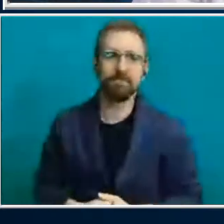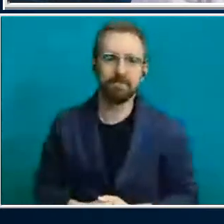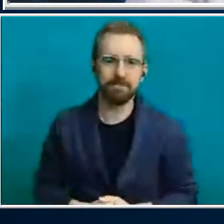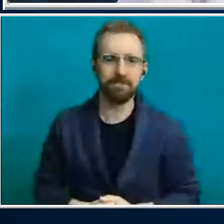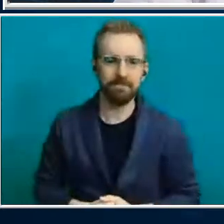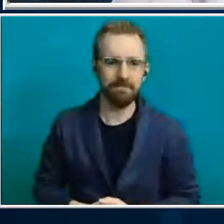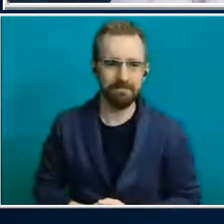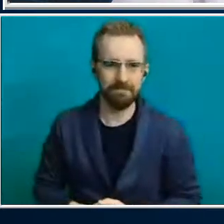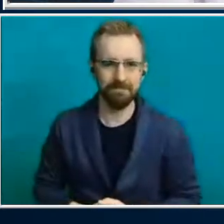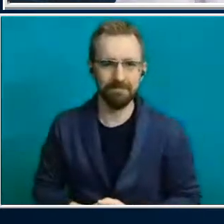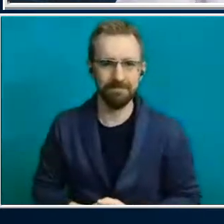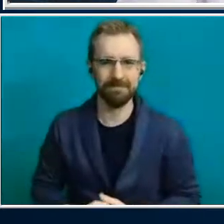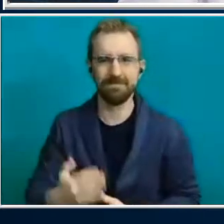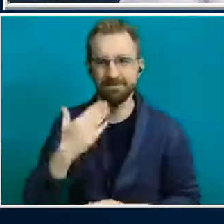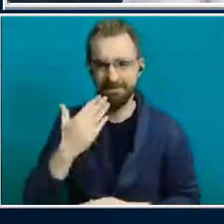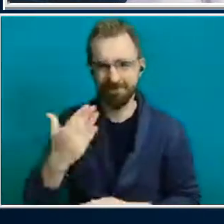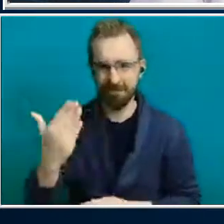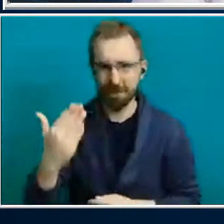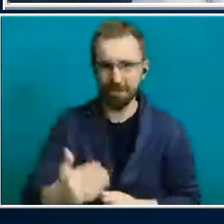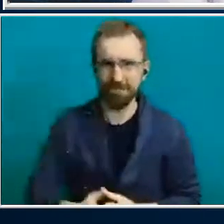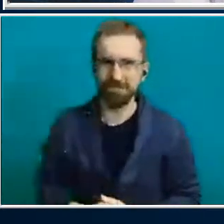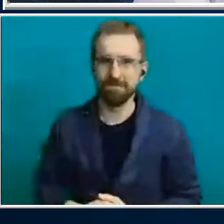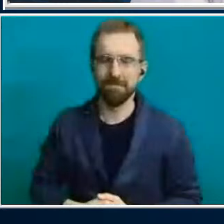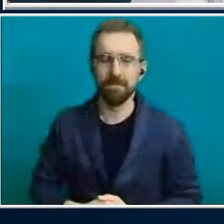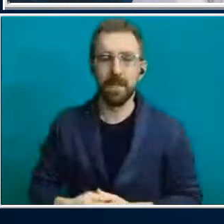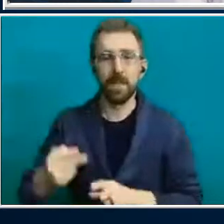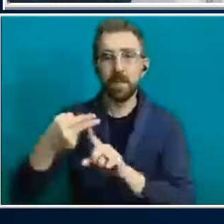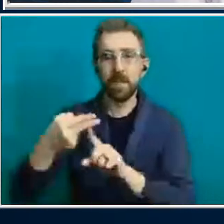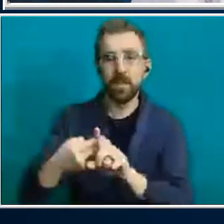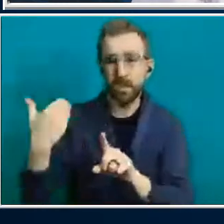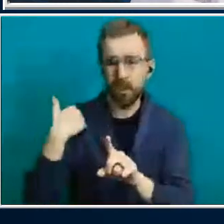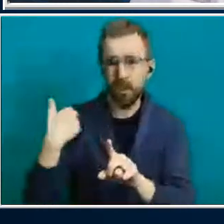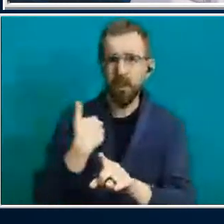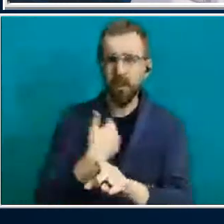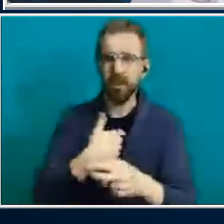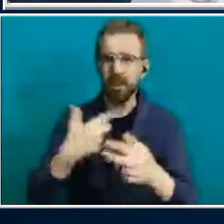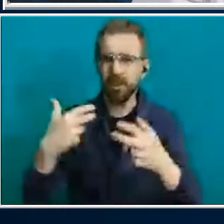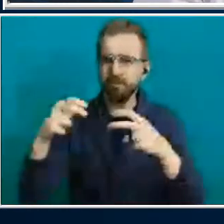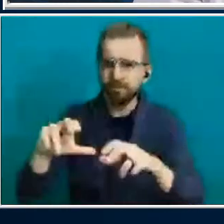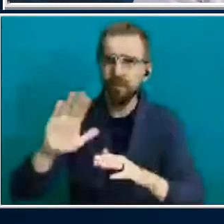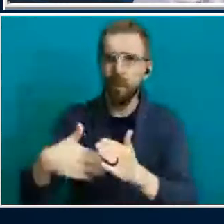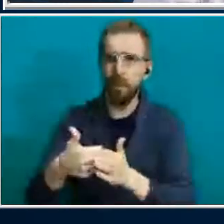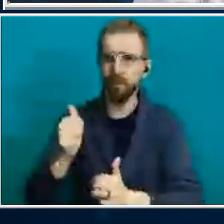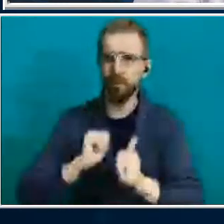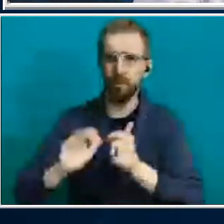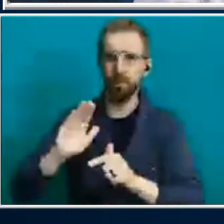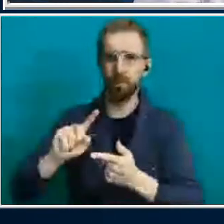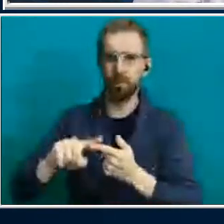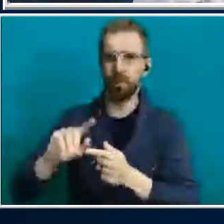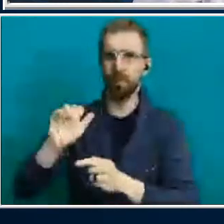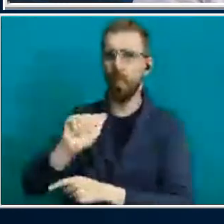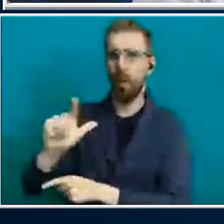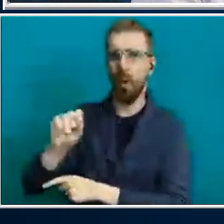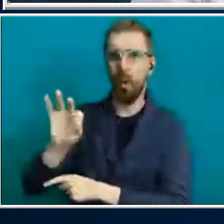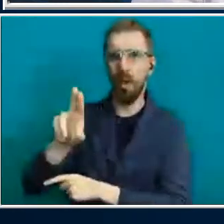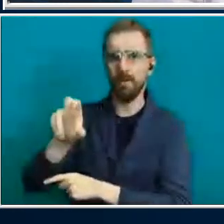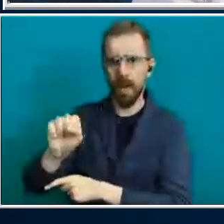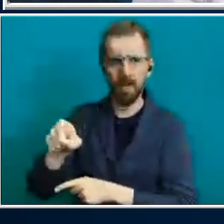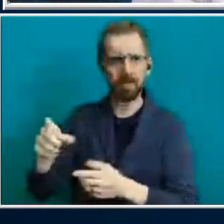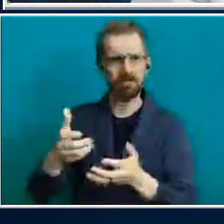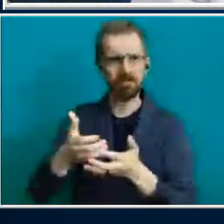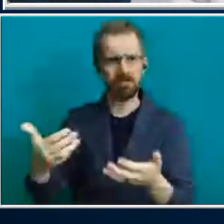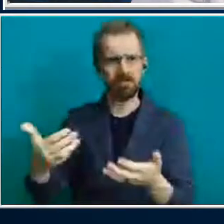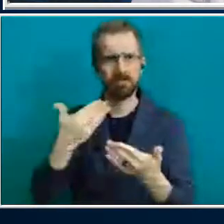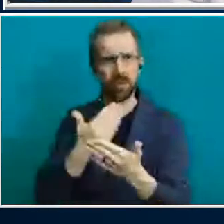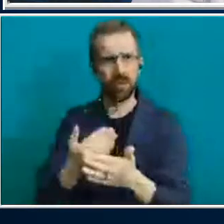Good morning. 2 months ago, we devoted a whole show to All of Us. Tons of great info out there about that. But